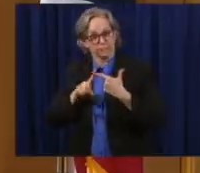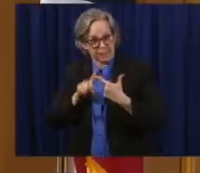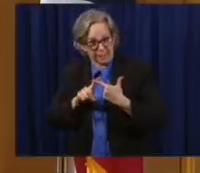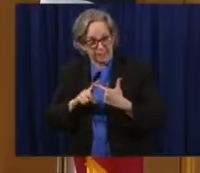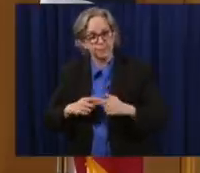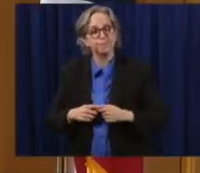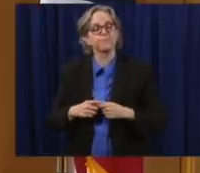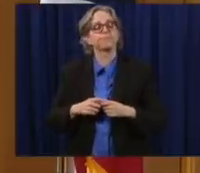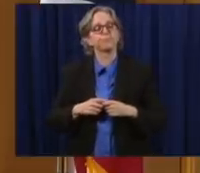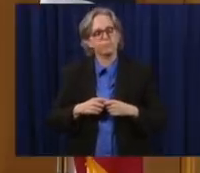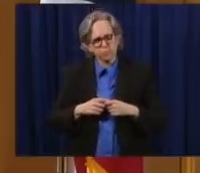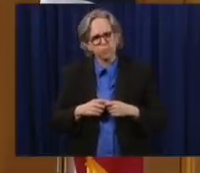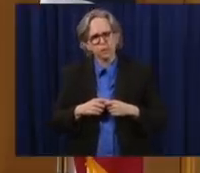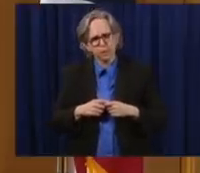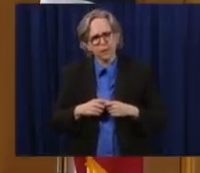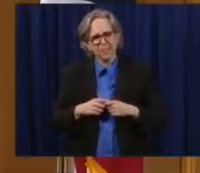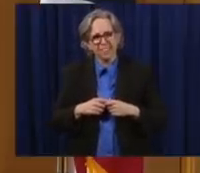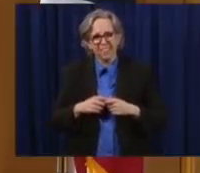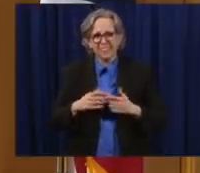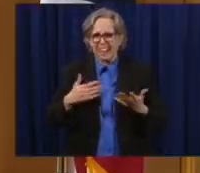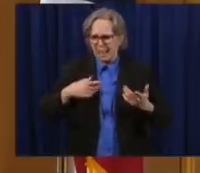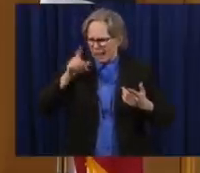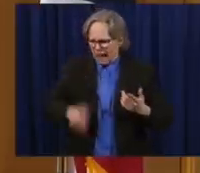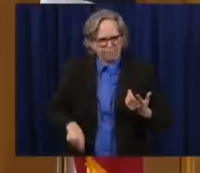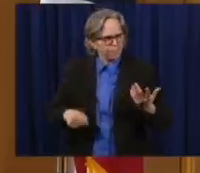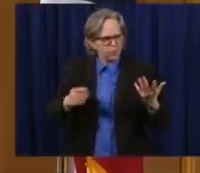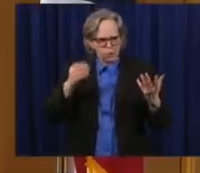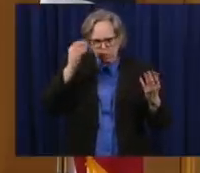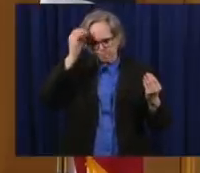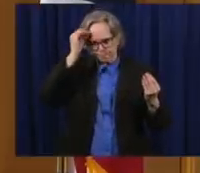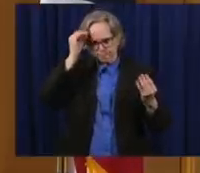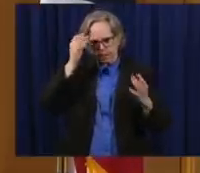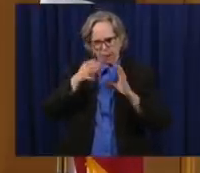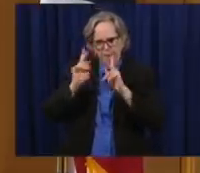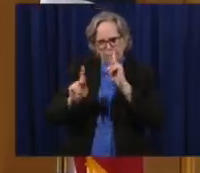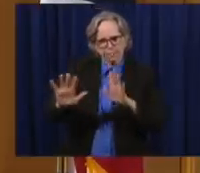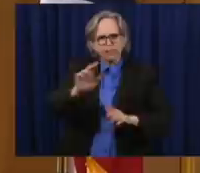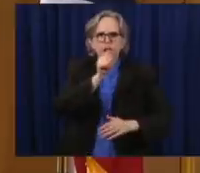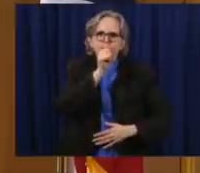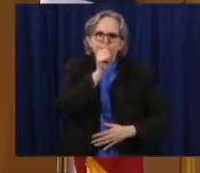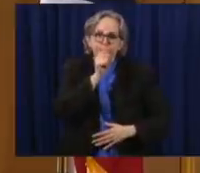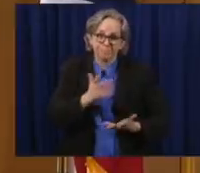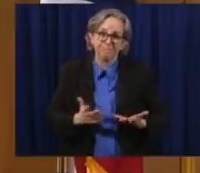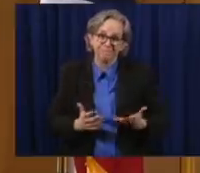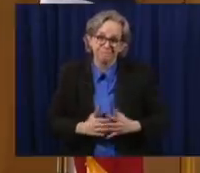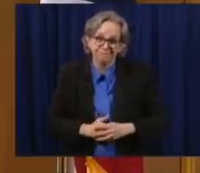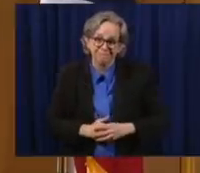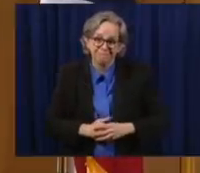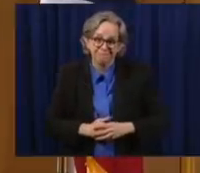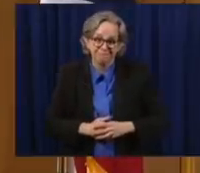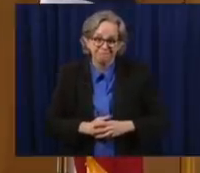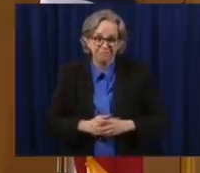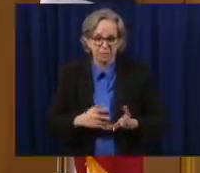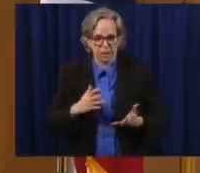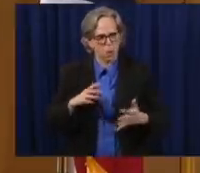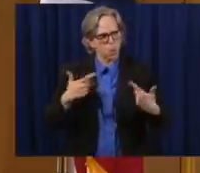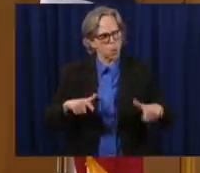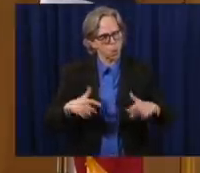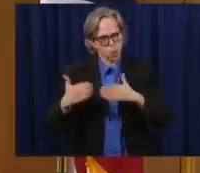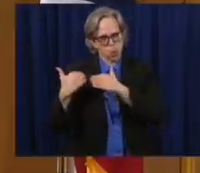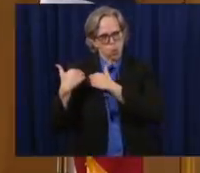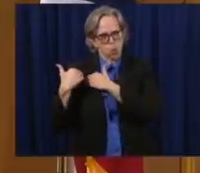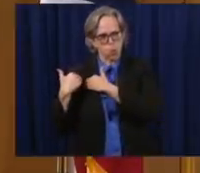there is a consideration for people's privacy. And so we have an obligation to weigh that. That is a factor that always has to